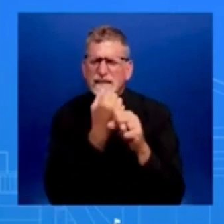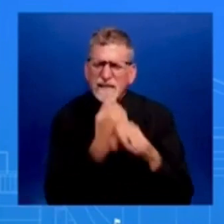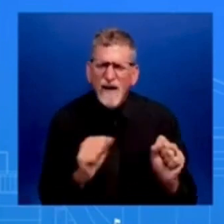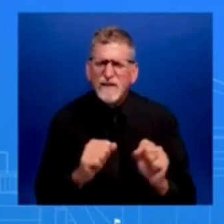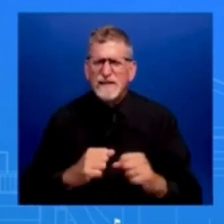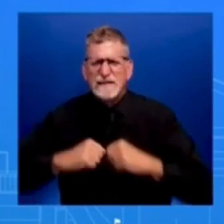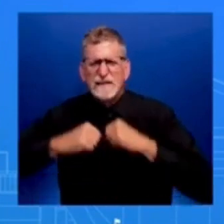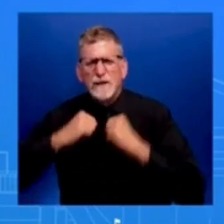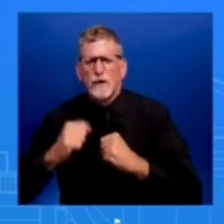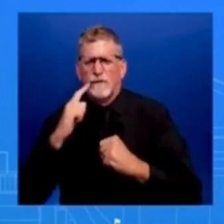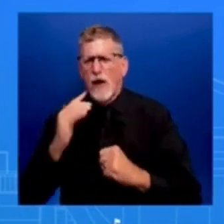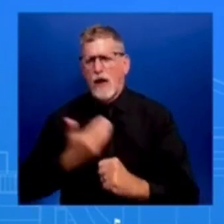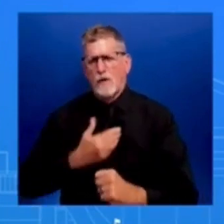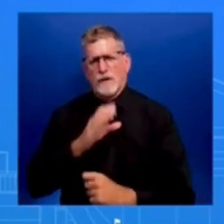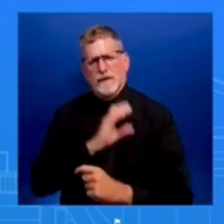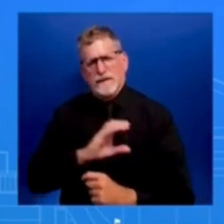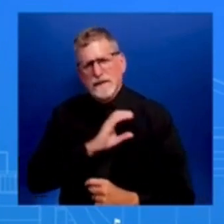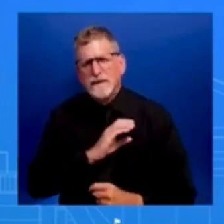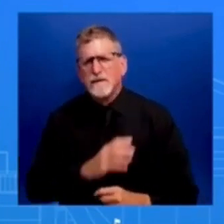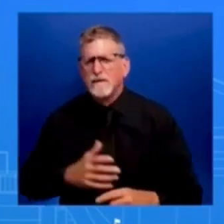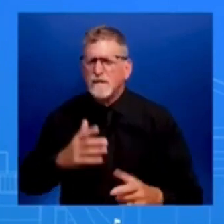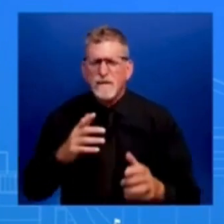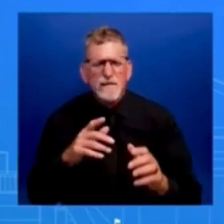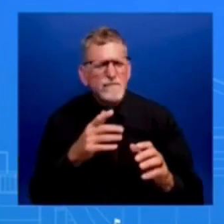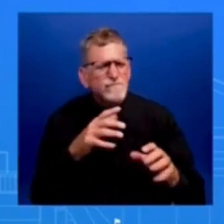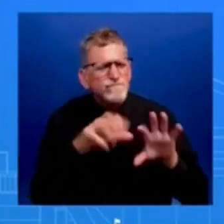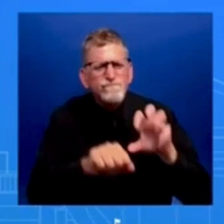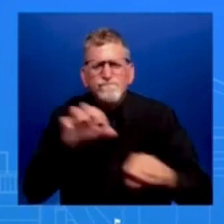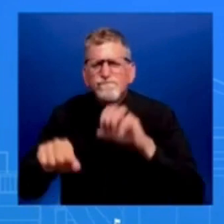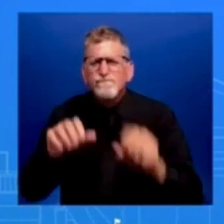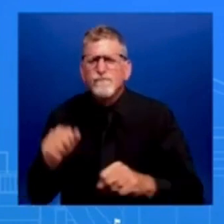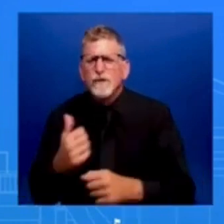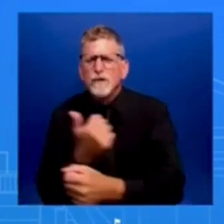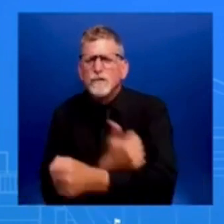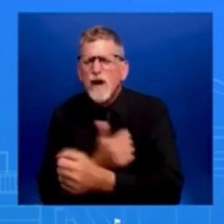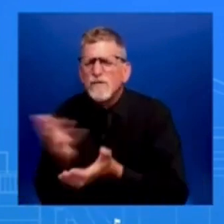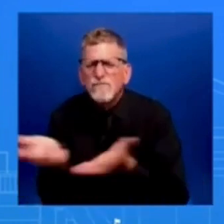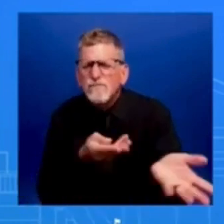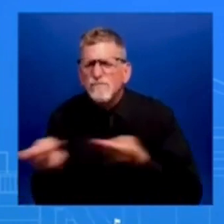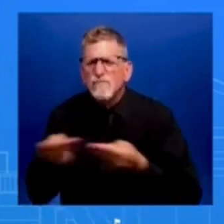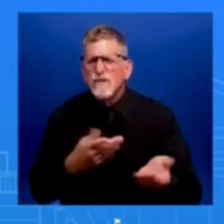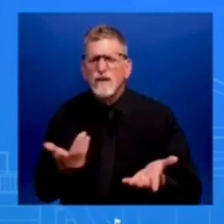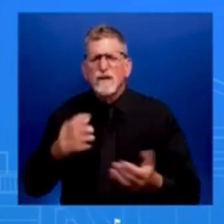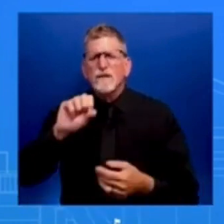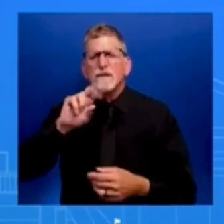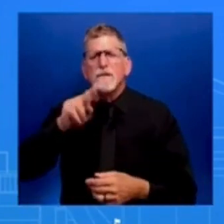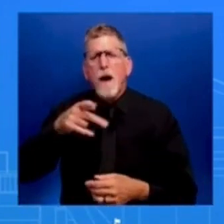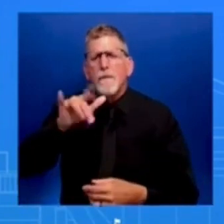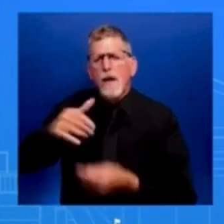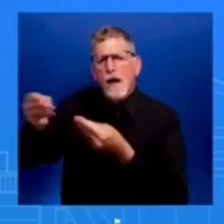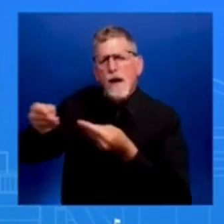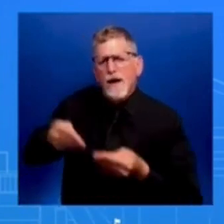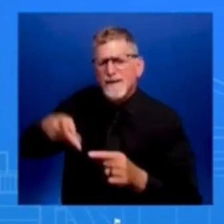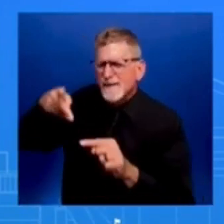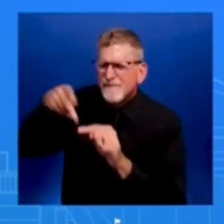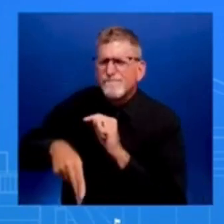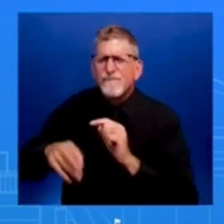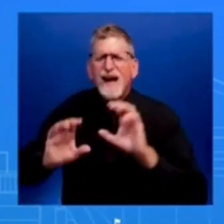of the precursor chemicals used for illicit fentanyl production, prevent these drugs from coming